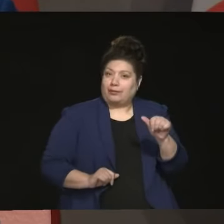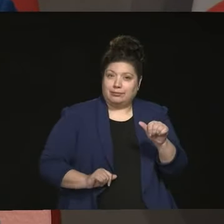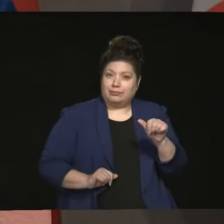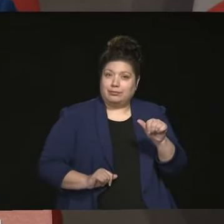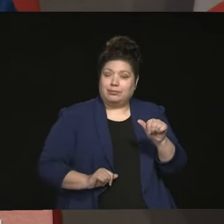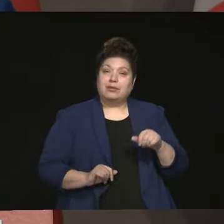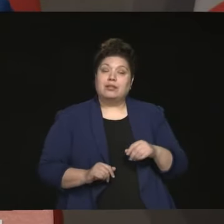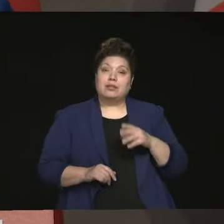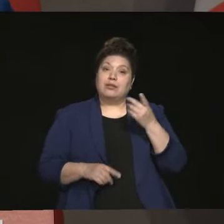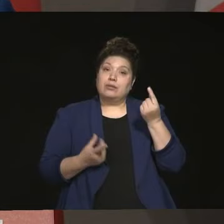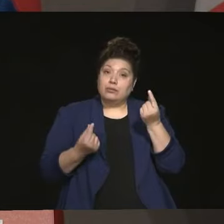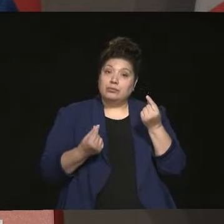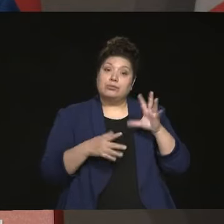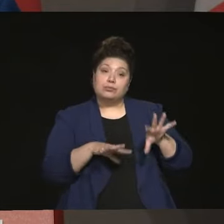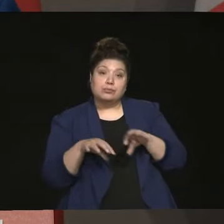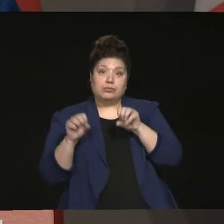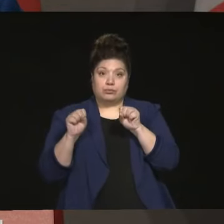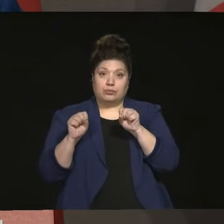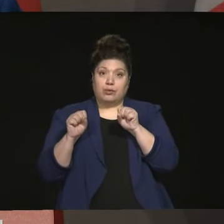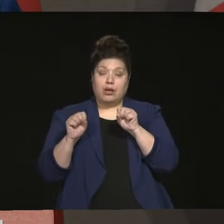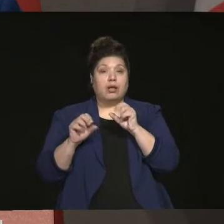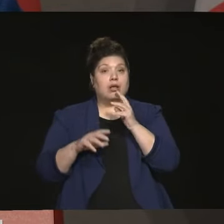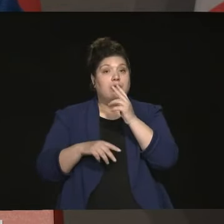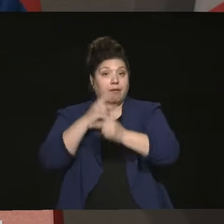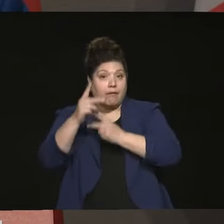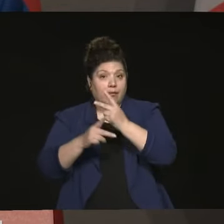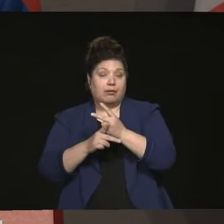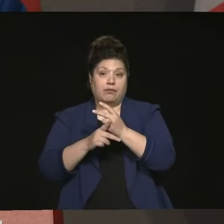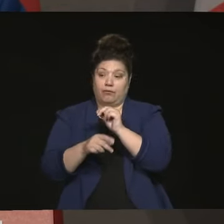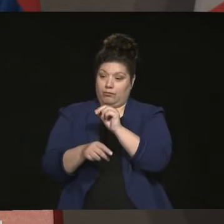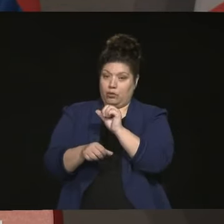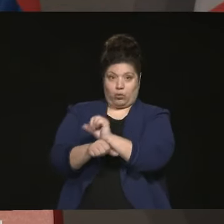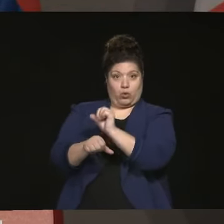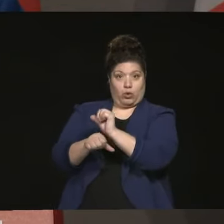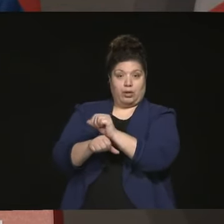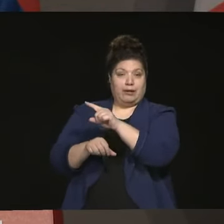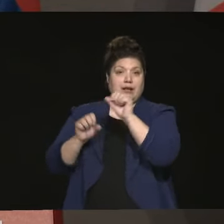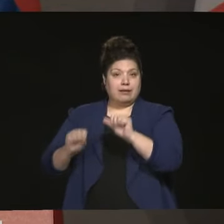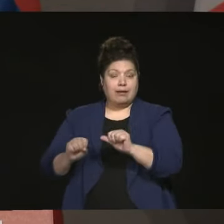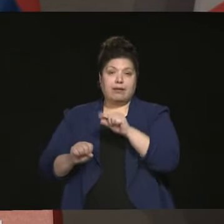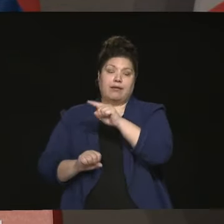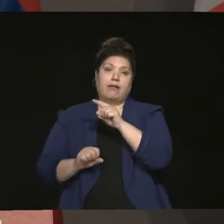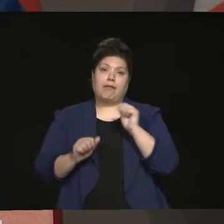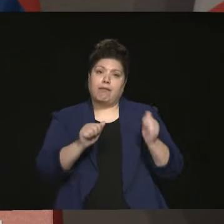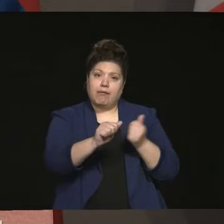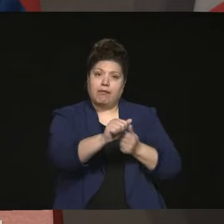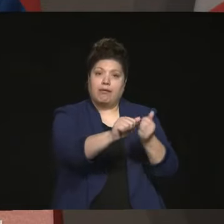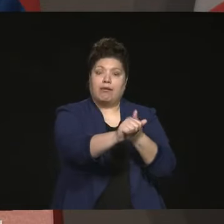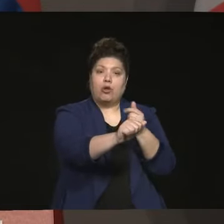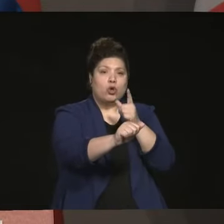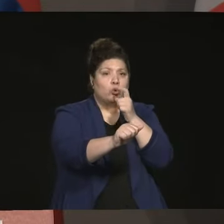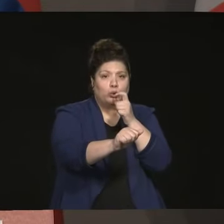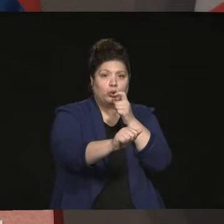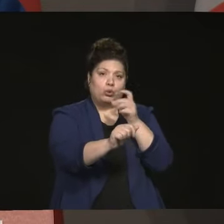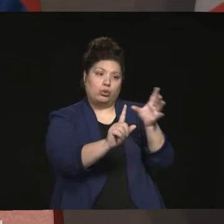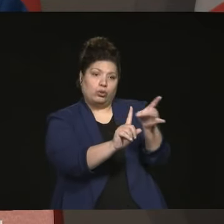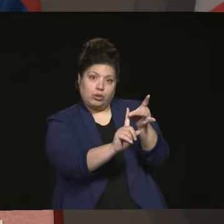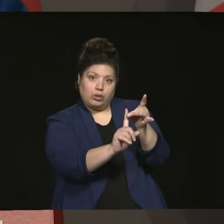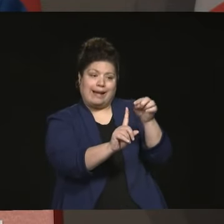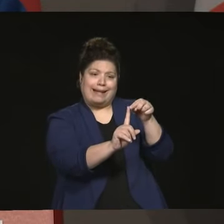le suivi could be des to cas de conduct contagion qui se follow-up sont of déclarés, cases ce qu'on of appelle le suivi confirmed des contagion, contacts which des is